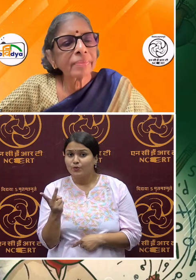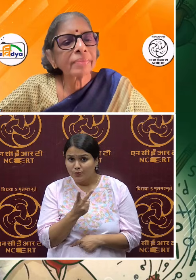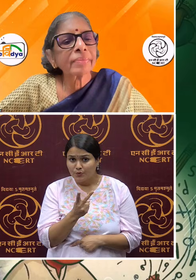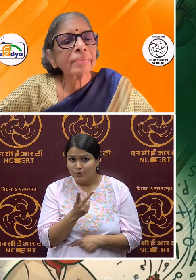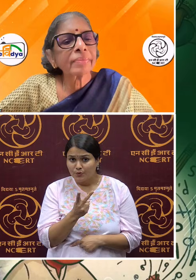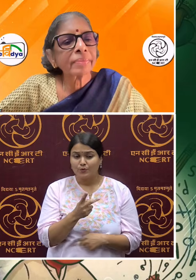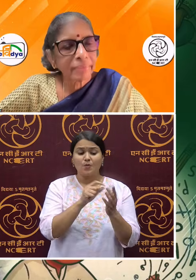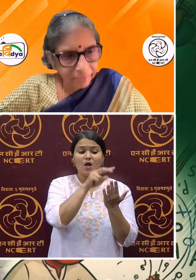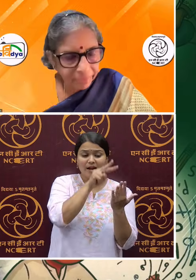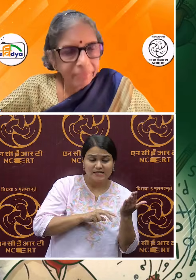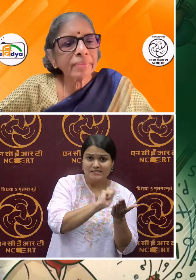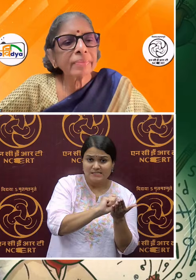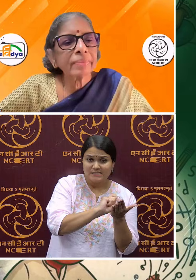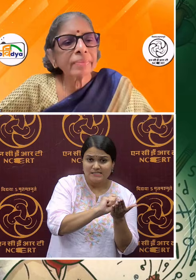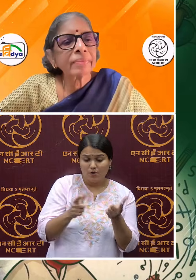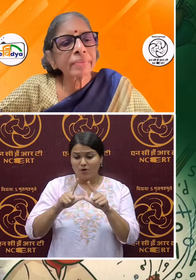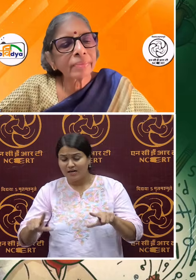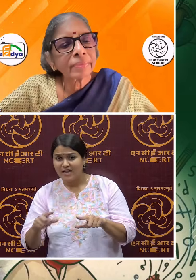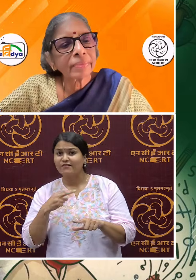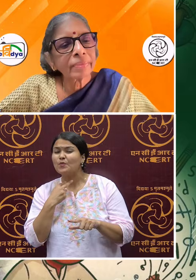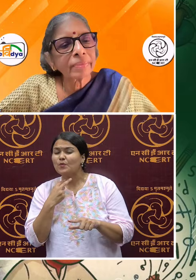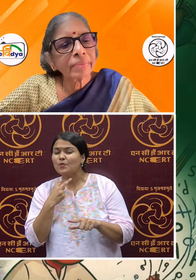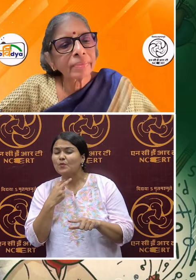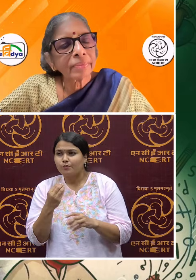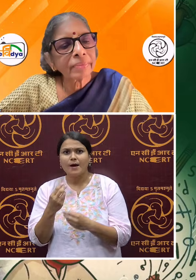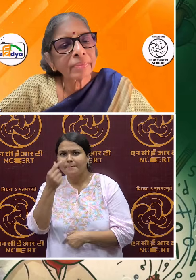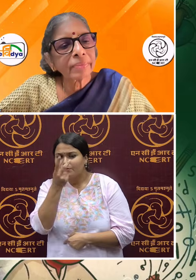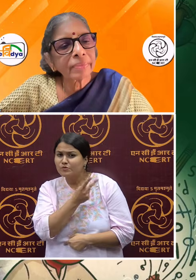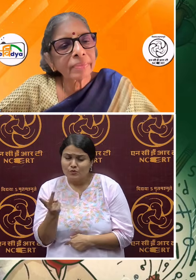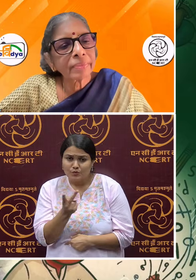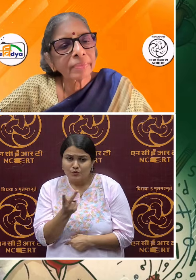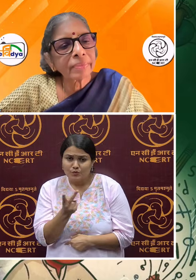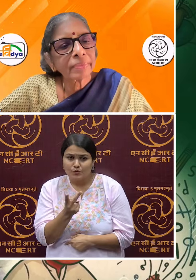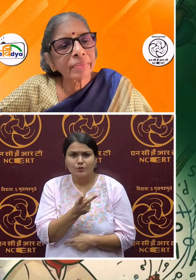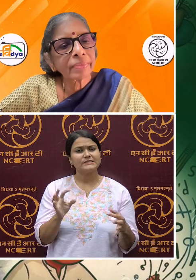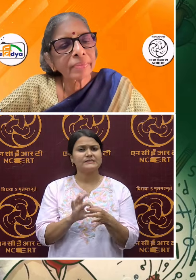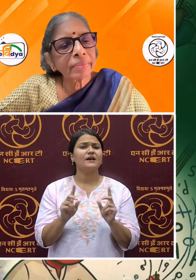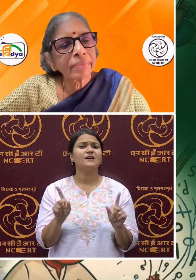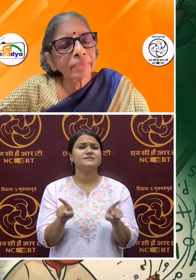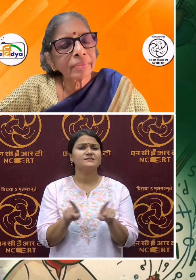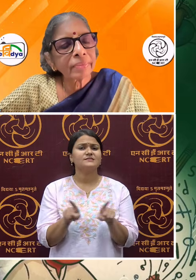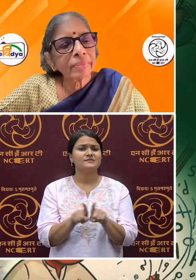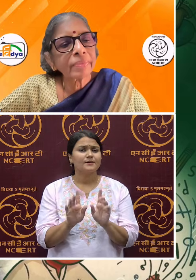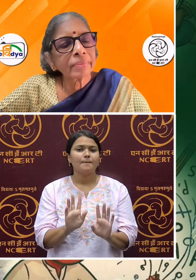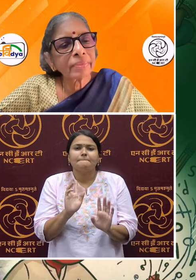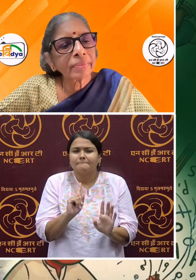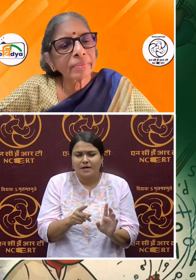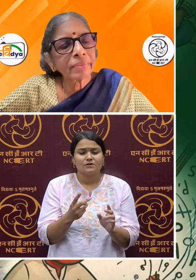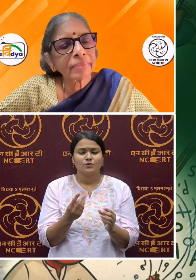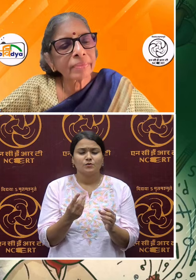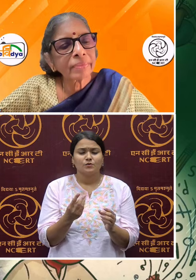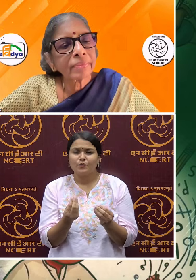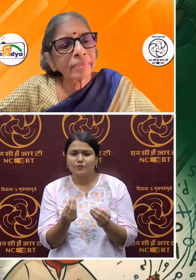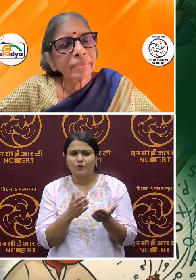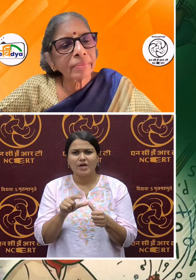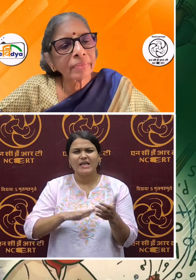language-related disabilities. I want to know certain areas that are similar but certain areas where they are totally different. If you can